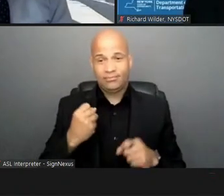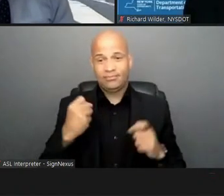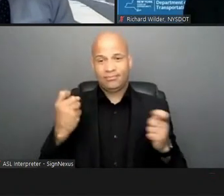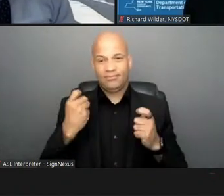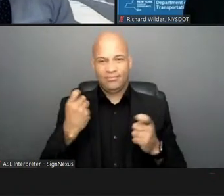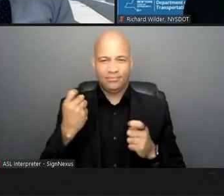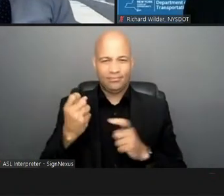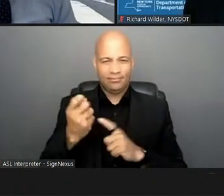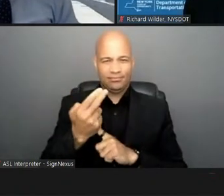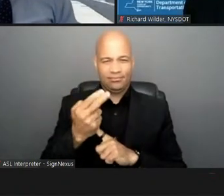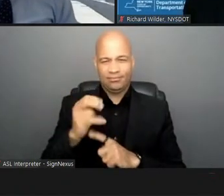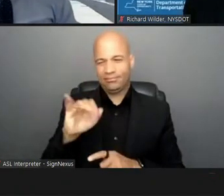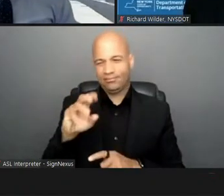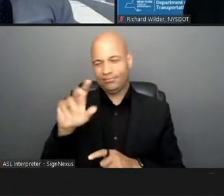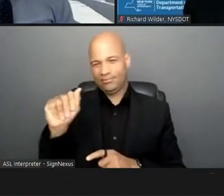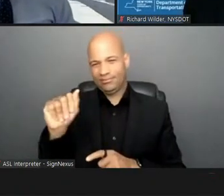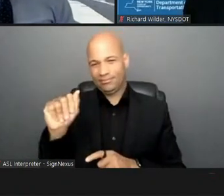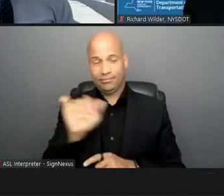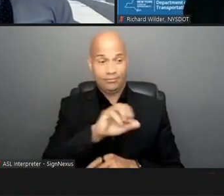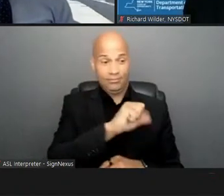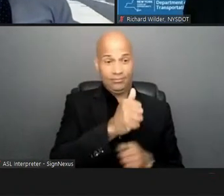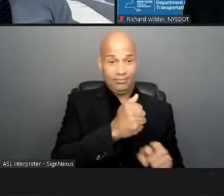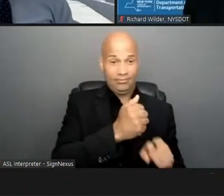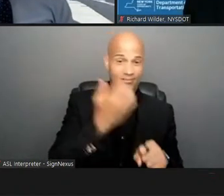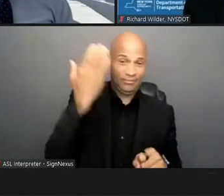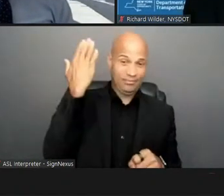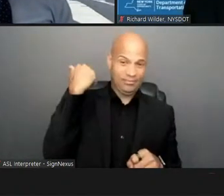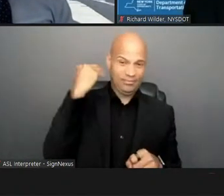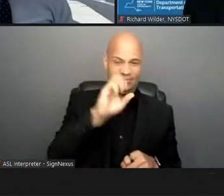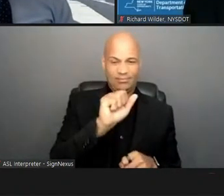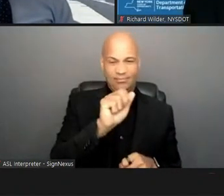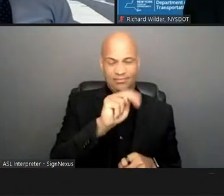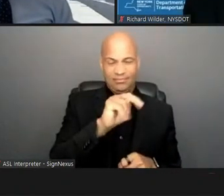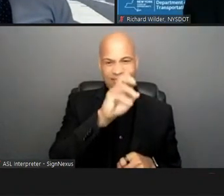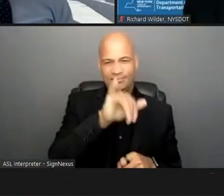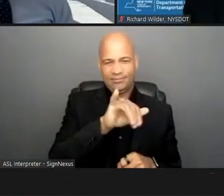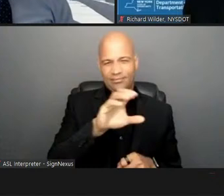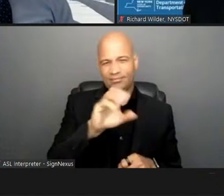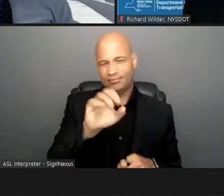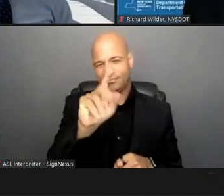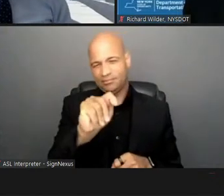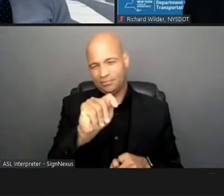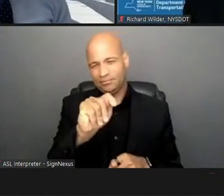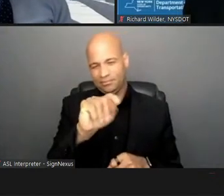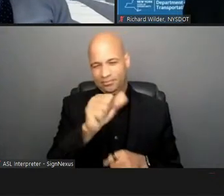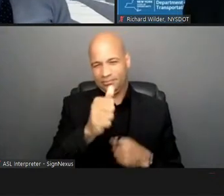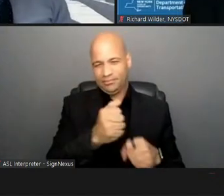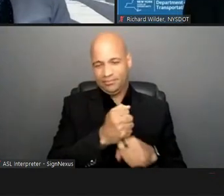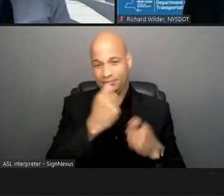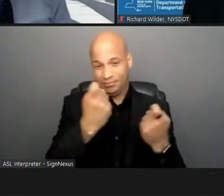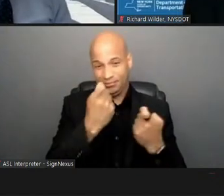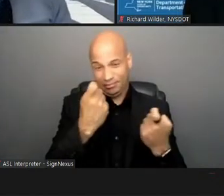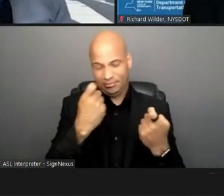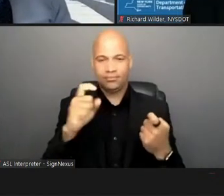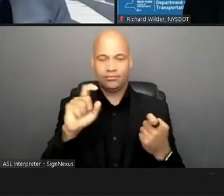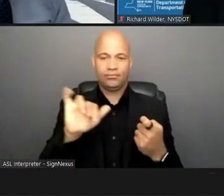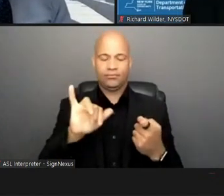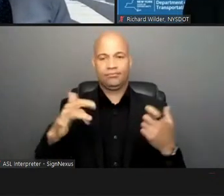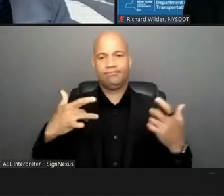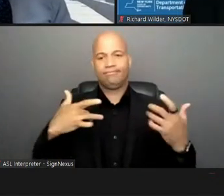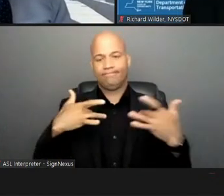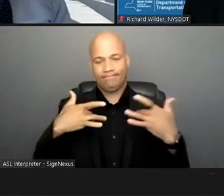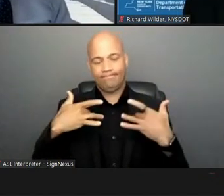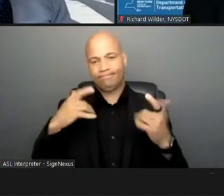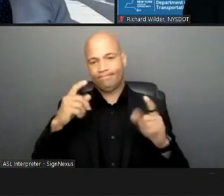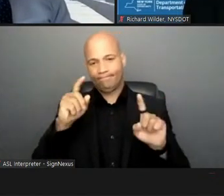tomorrow and the 10-year anniversary of super storm Sandy in October I'm also very hopeful that congestion pricing will help New York City